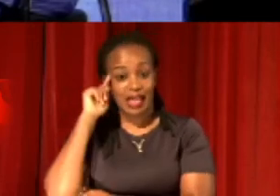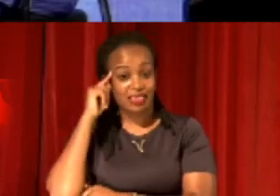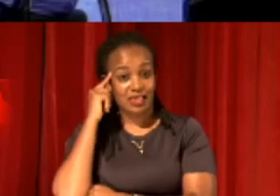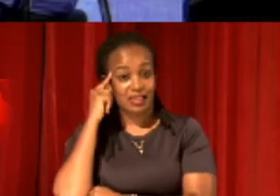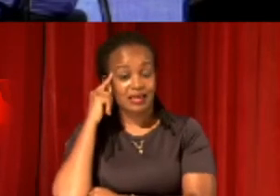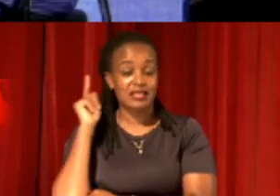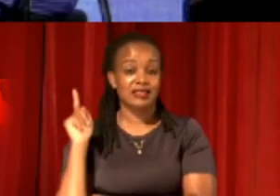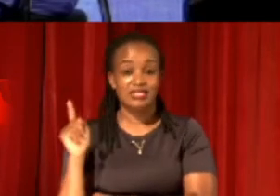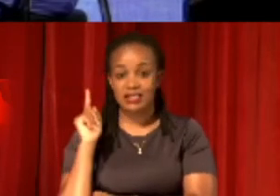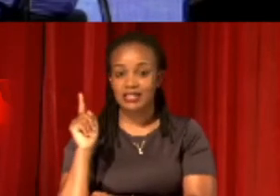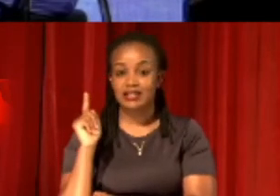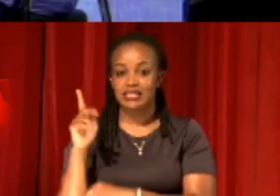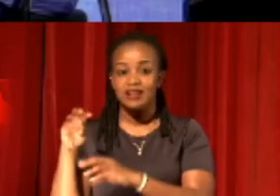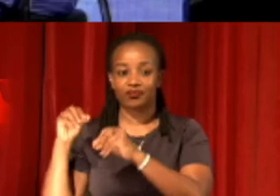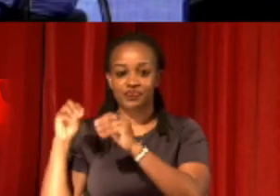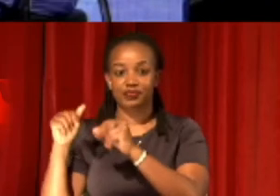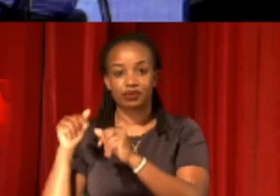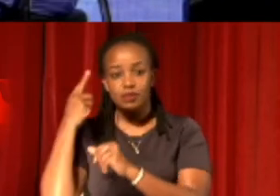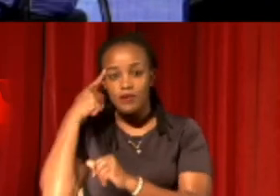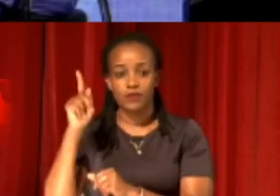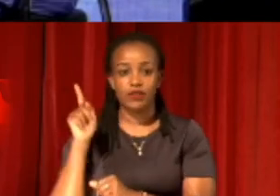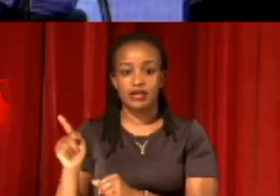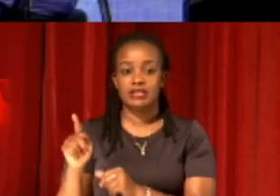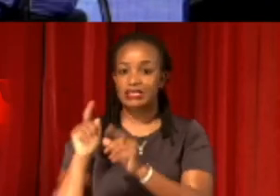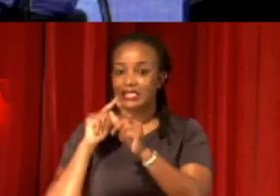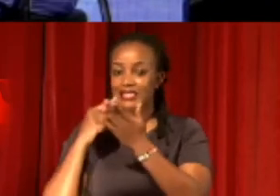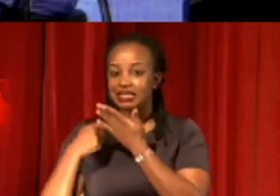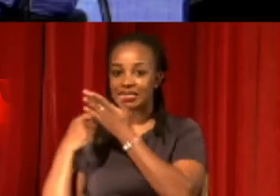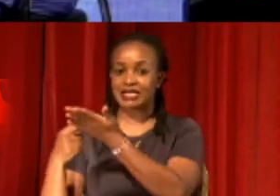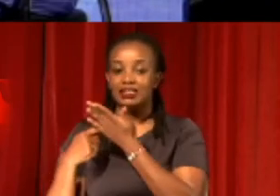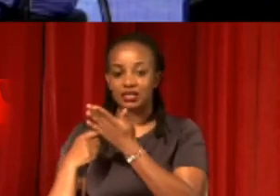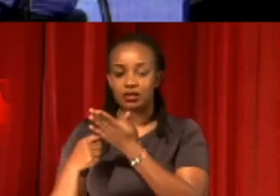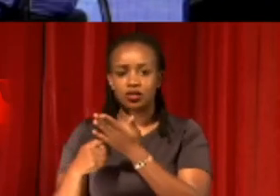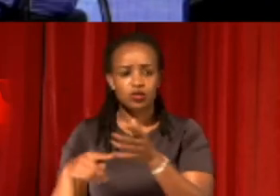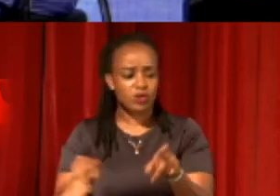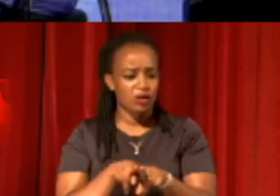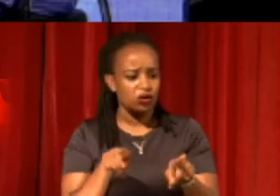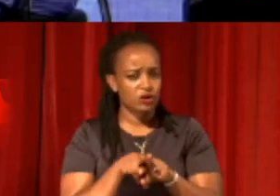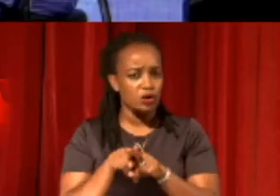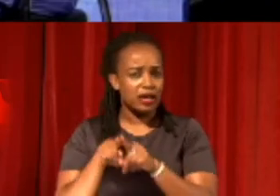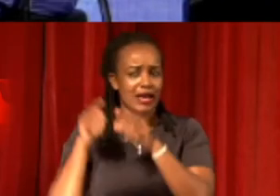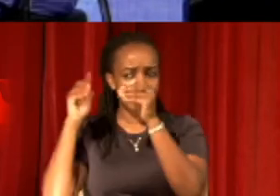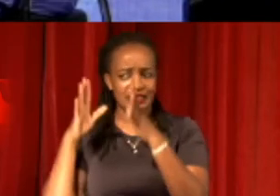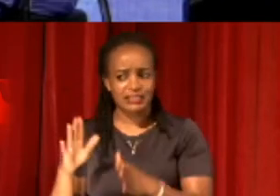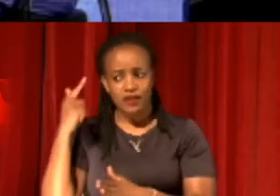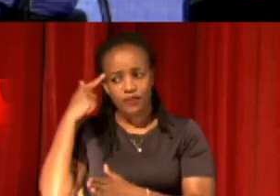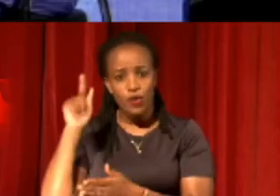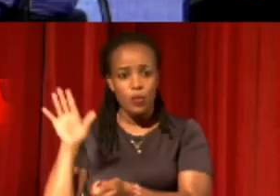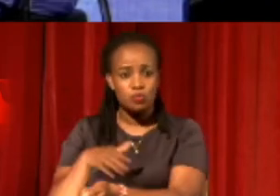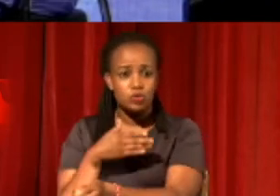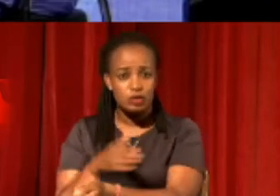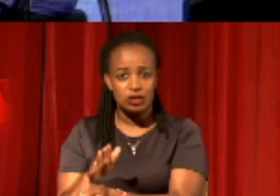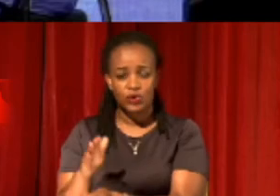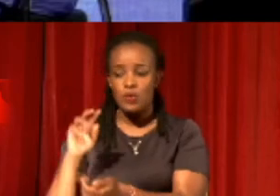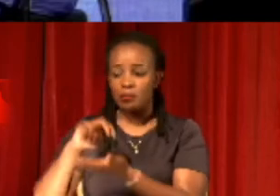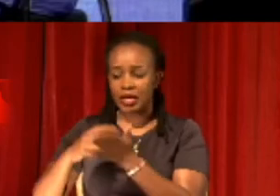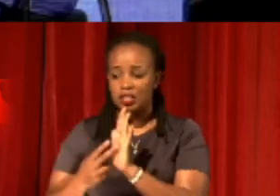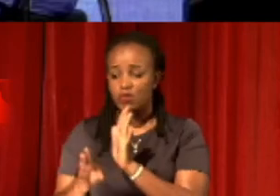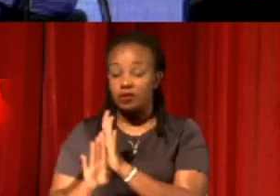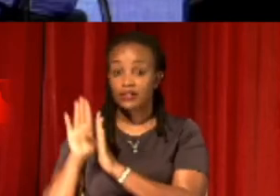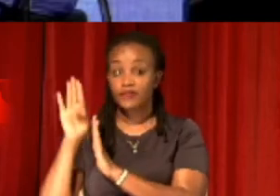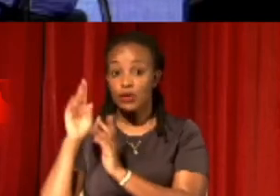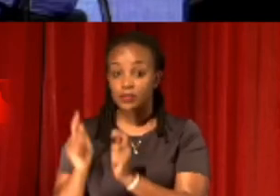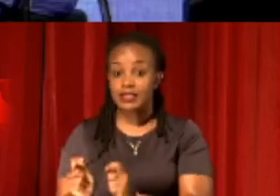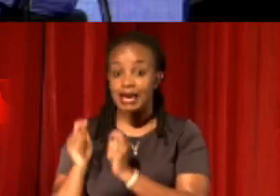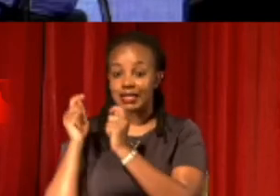such credibility in this conversation. Mm-hmm. But you're also a teacher of music, so you've developed talent and